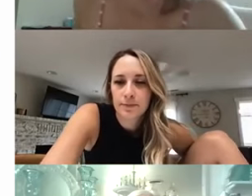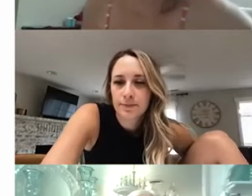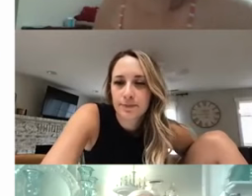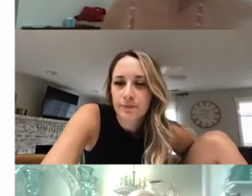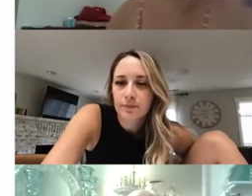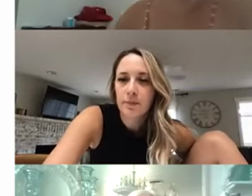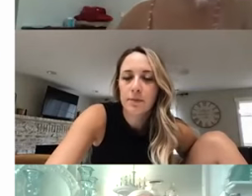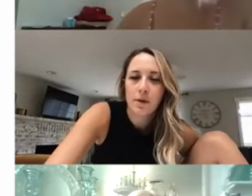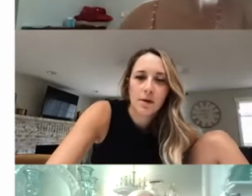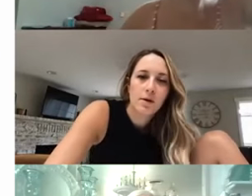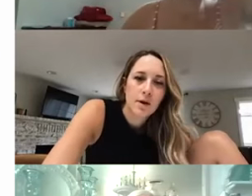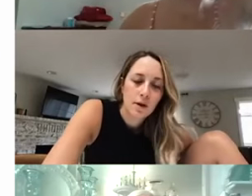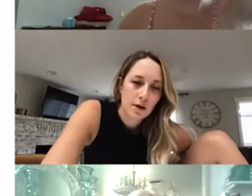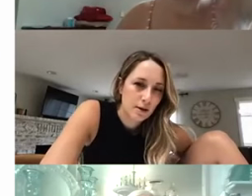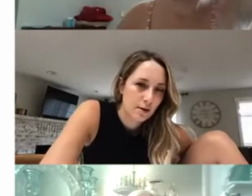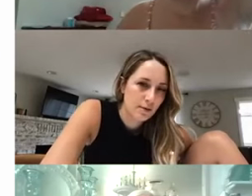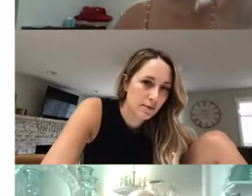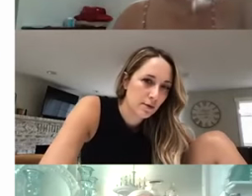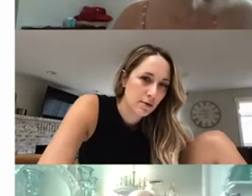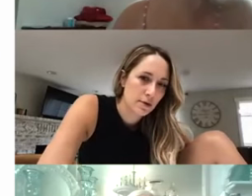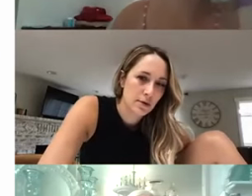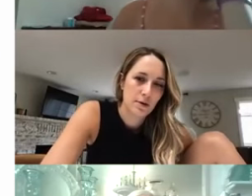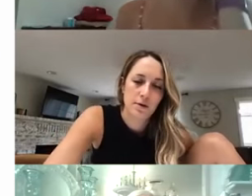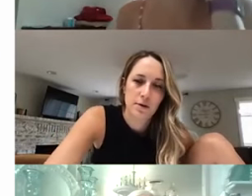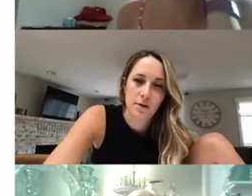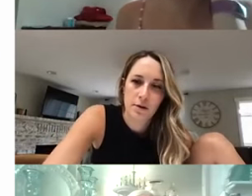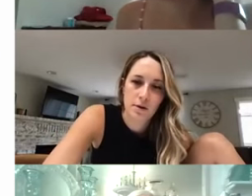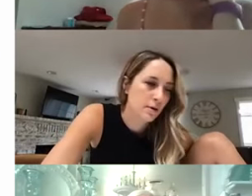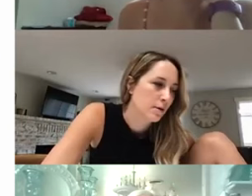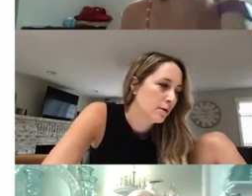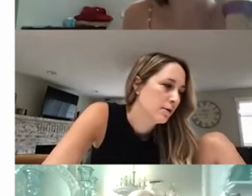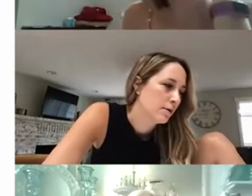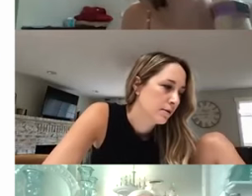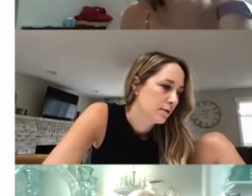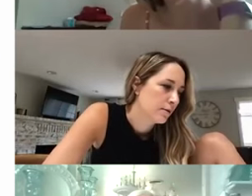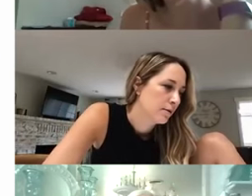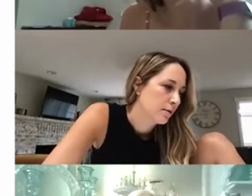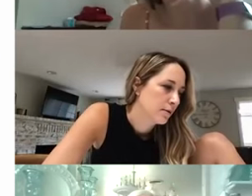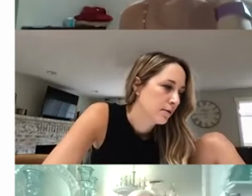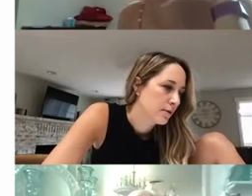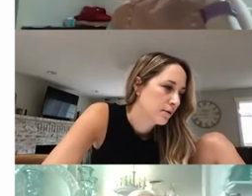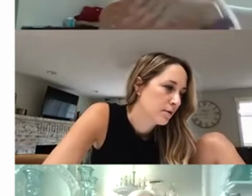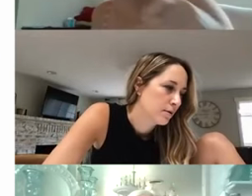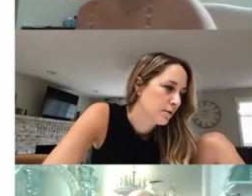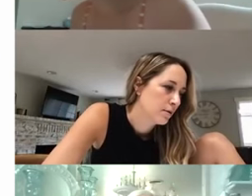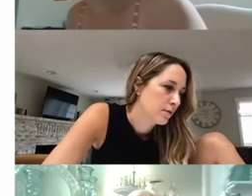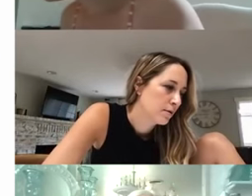GGG, excellent, GGG. And do we know what amino acid that would bring then to the party?